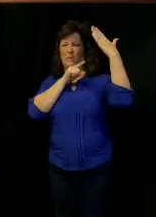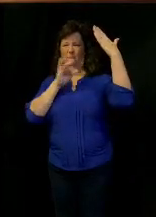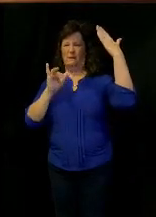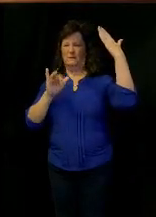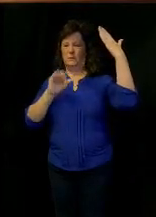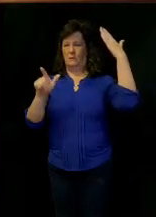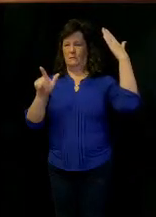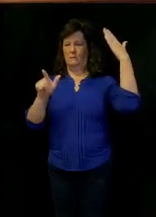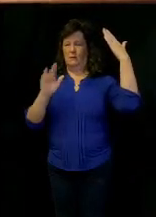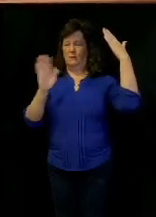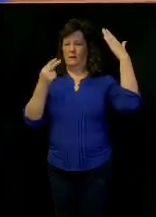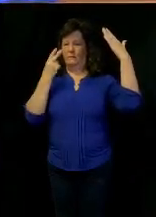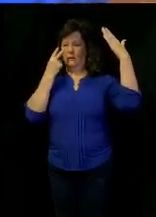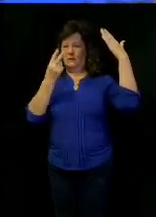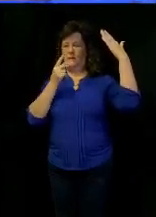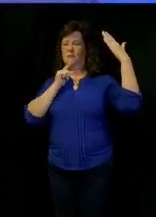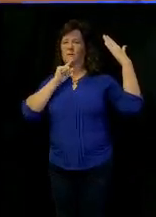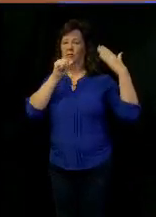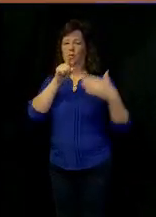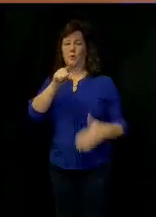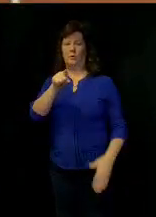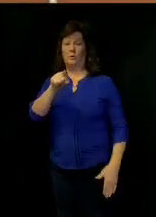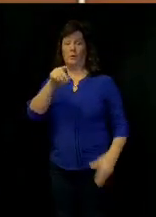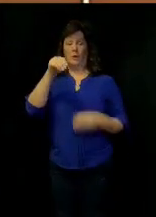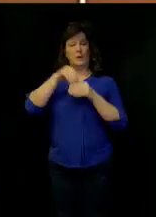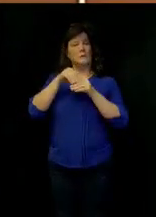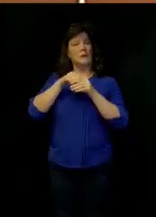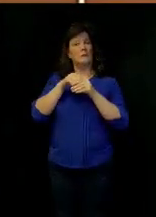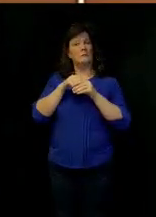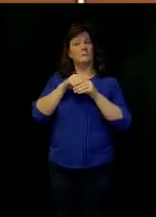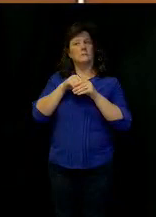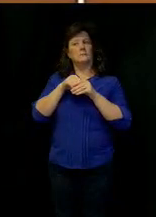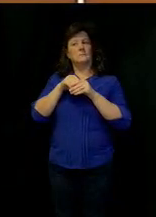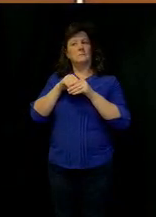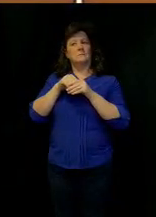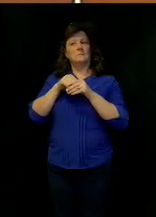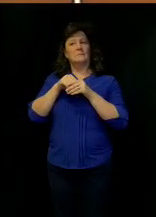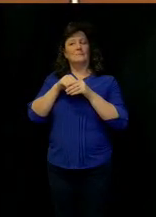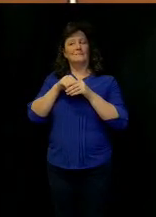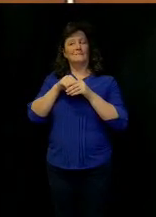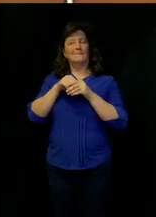You've never seen the real you on the inside of you.